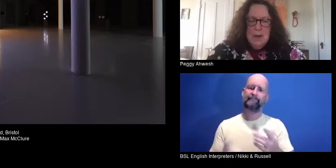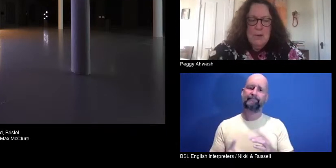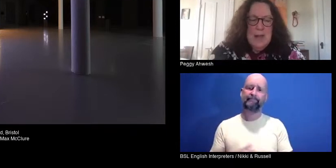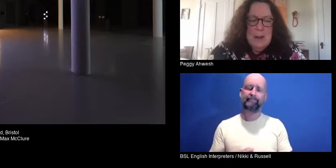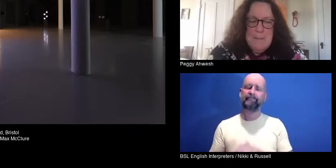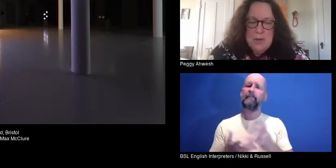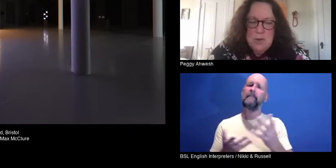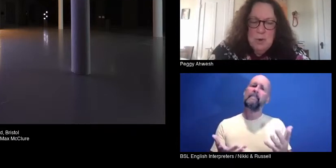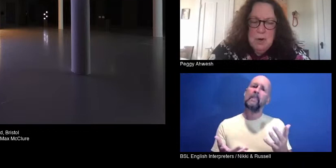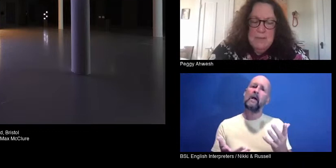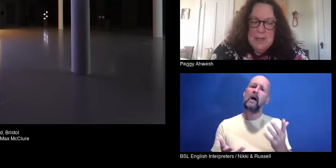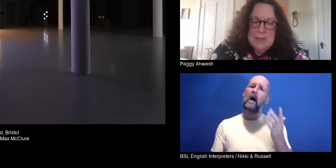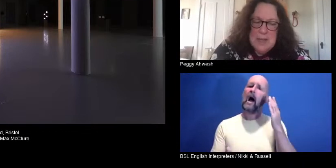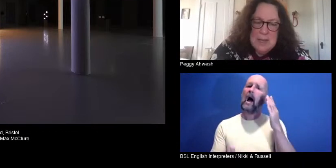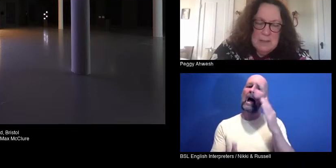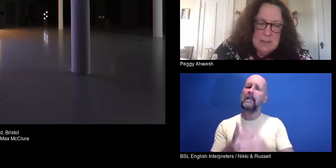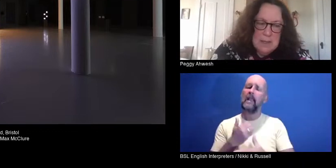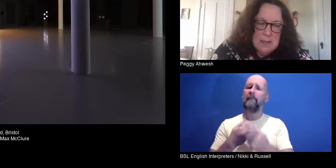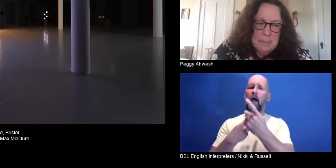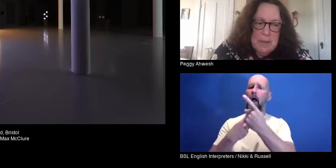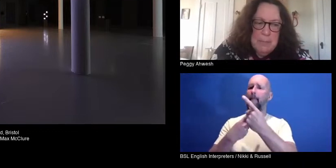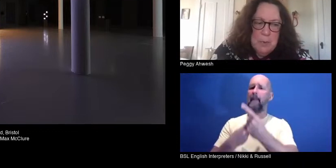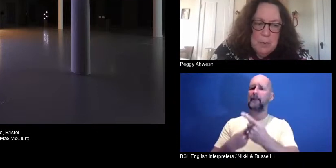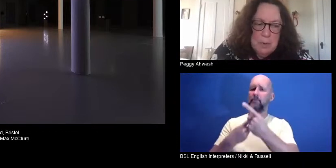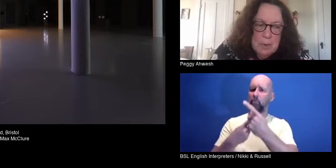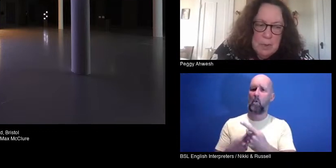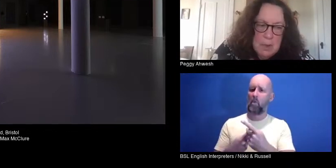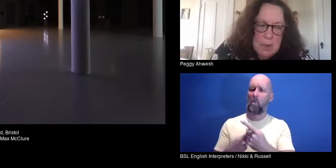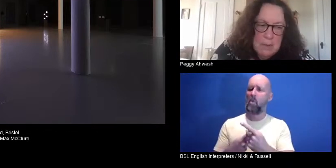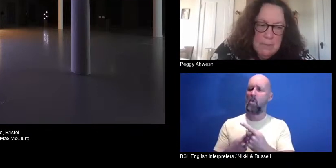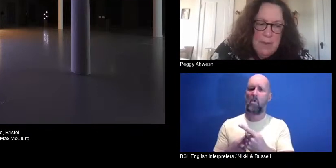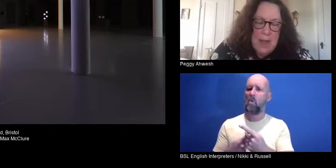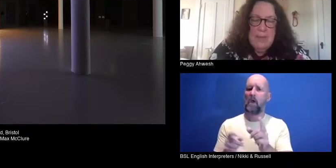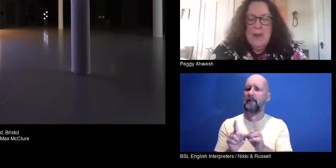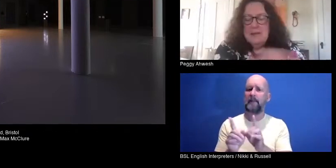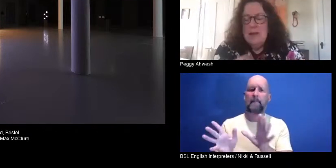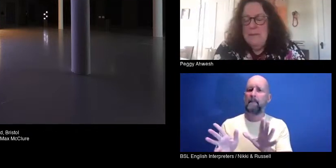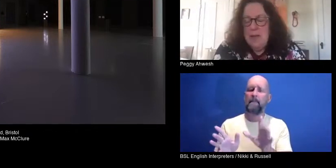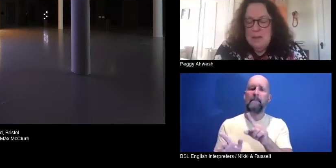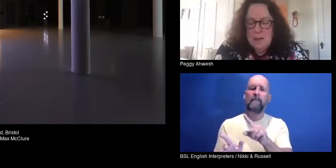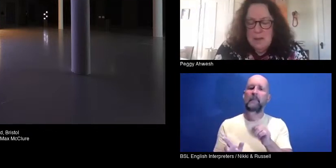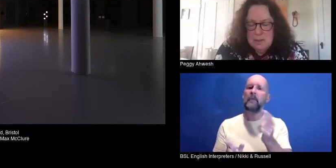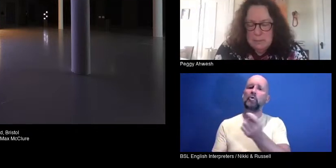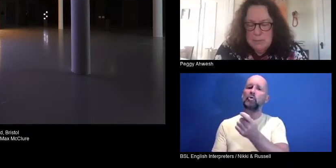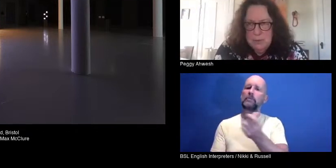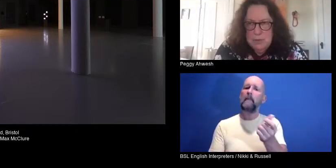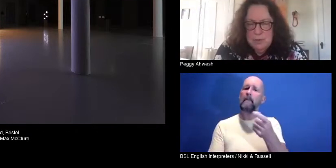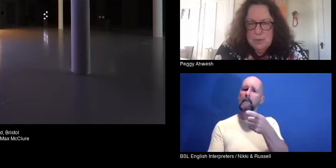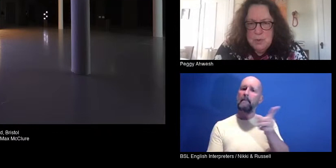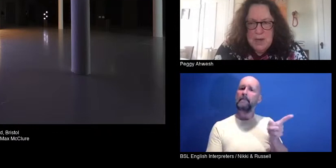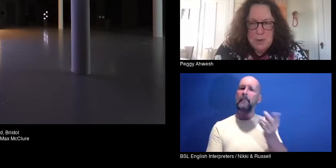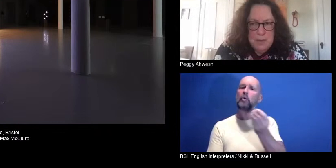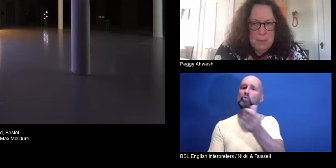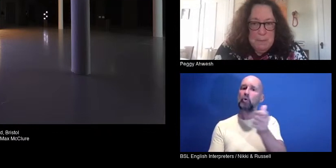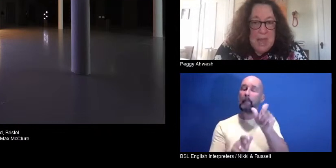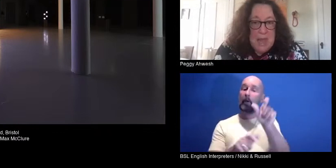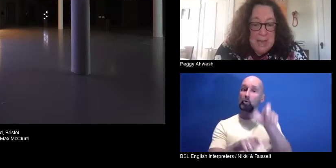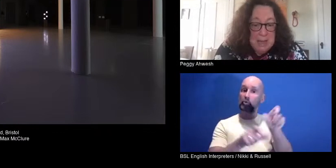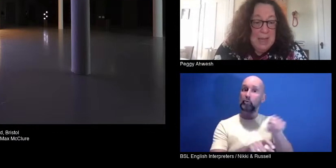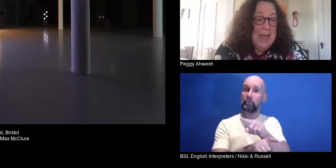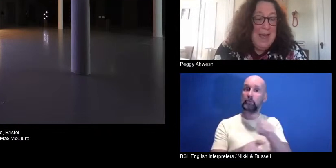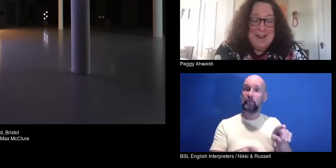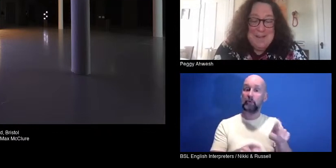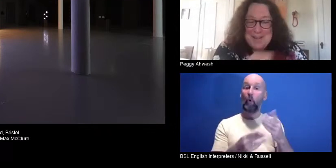you know, I never had a mentor in that sense. Like some people find that, I find some students trying to do that with